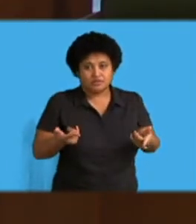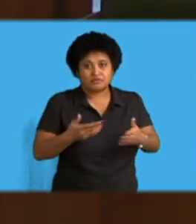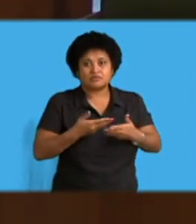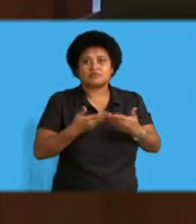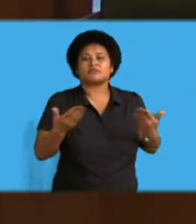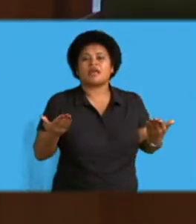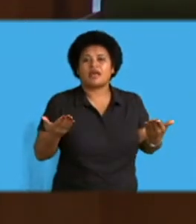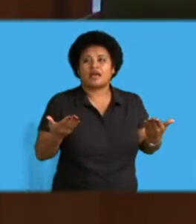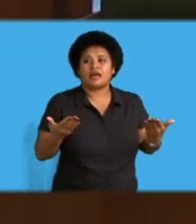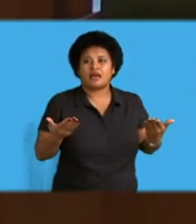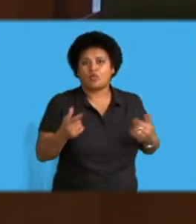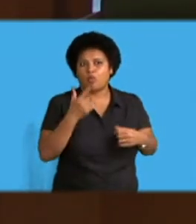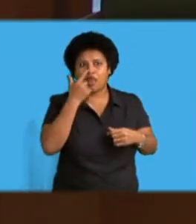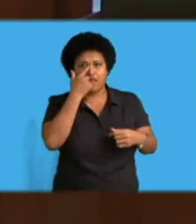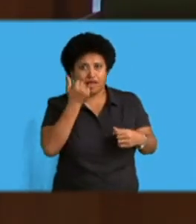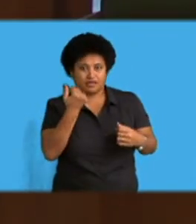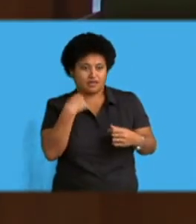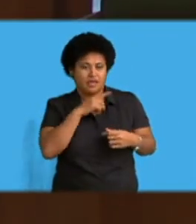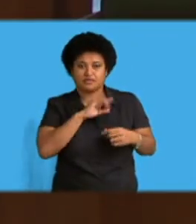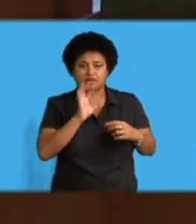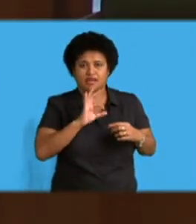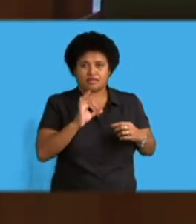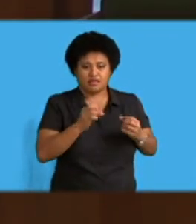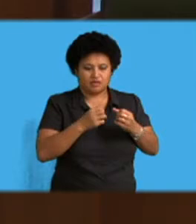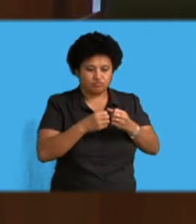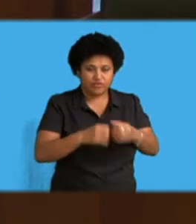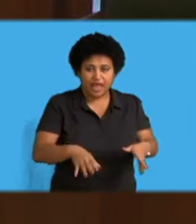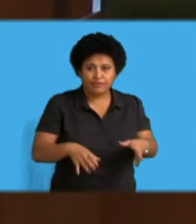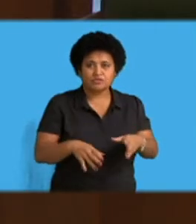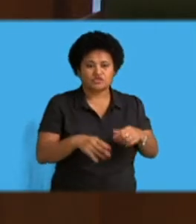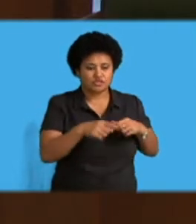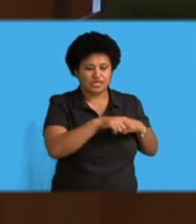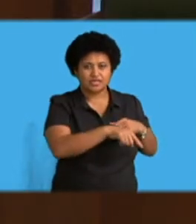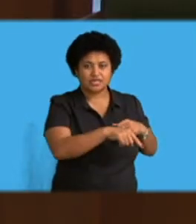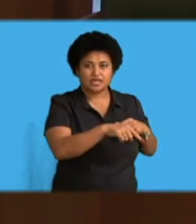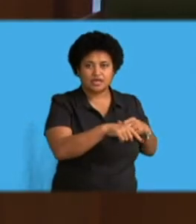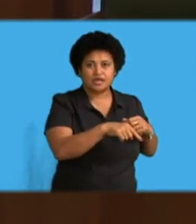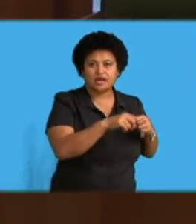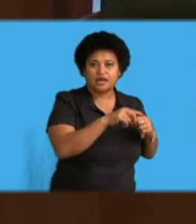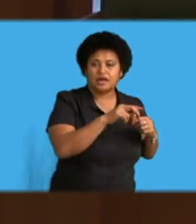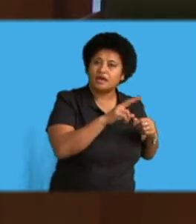areas, that would have set us back decades. So even though